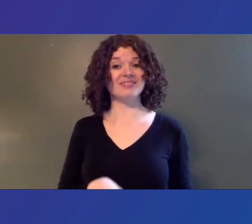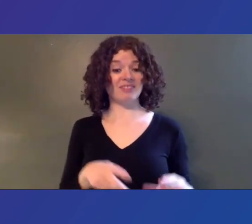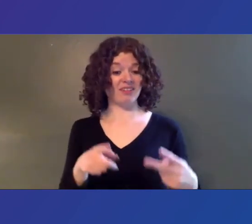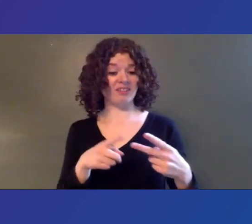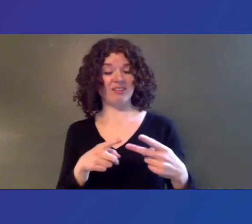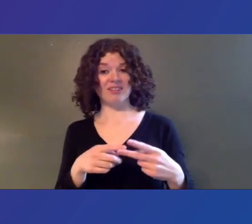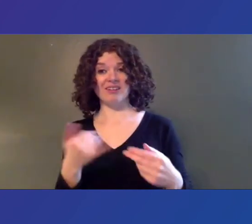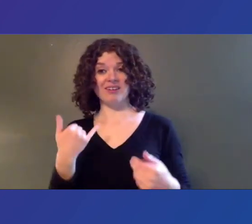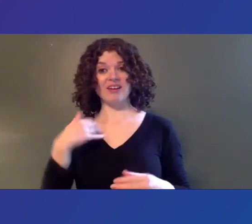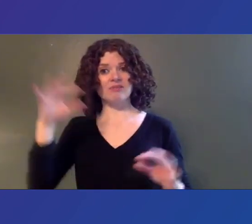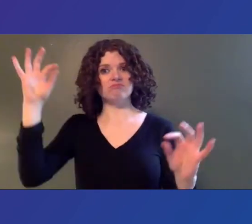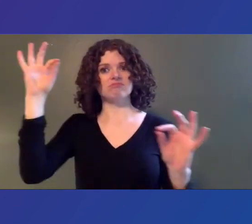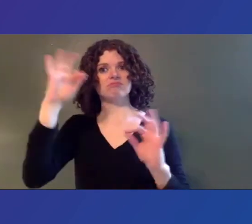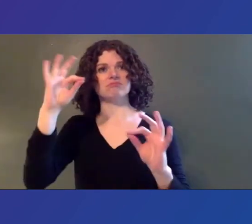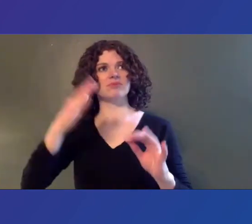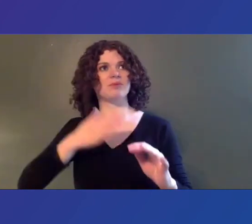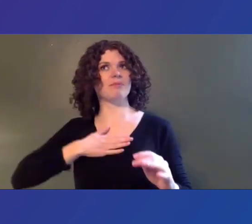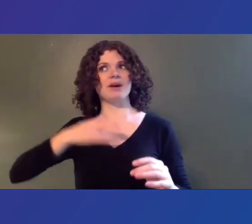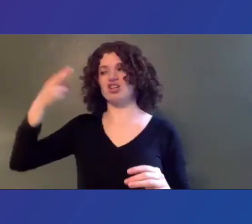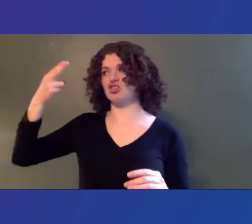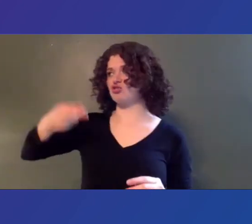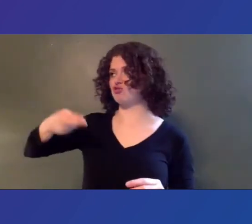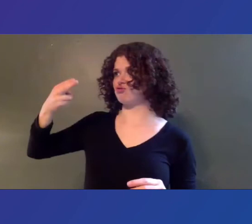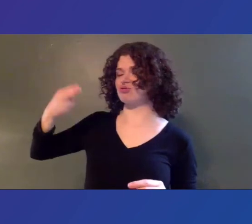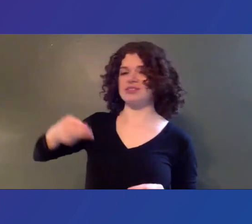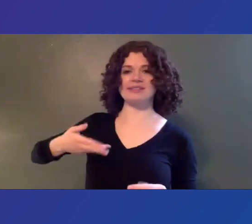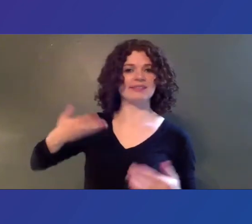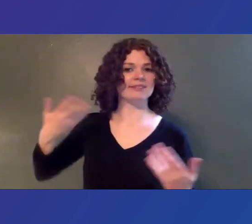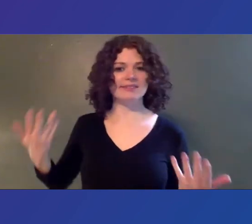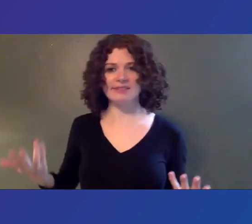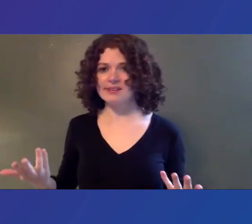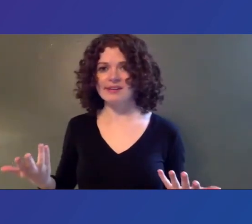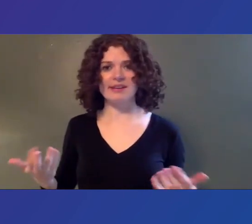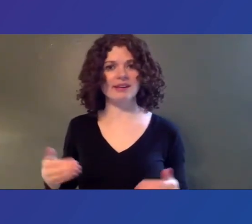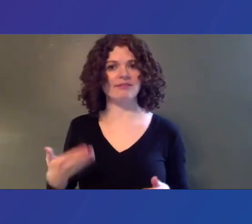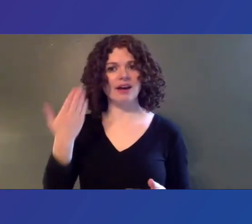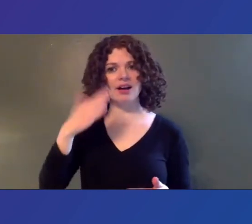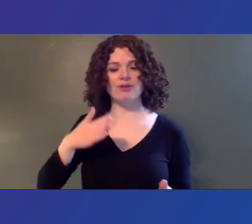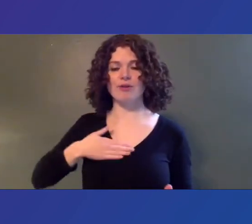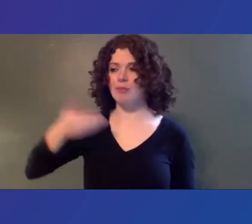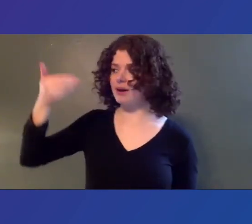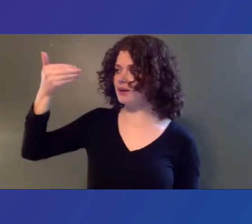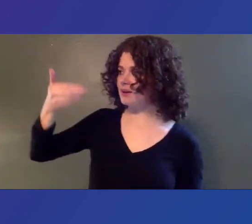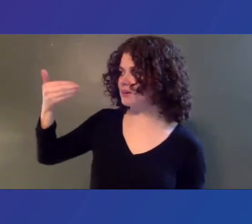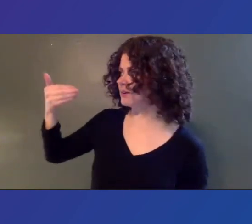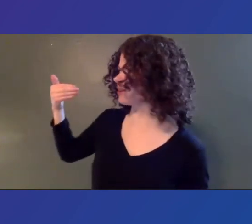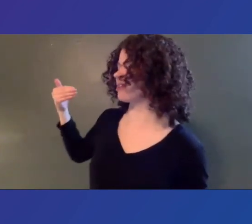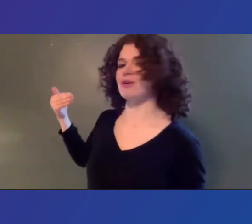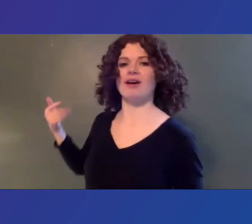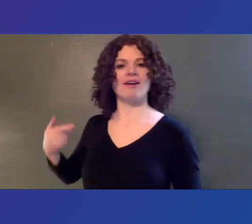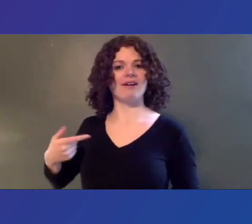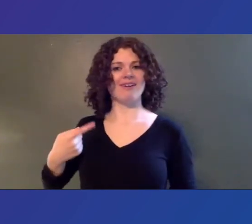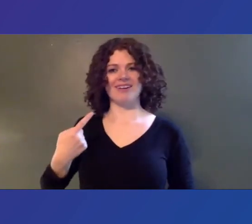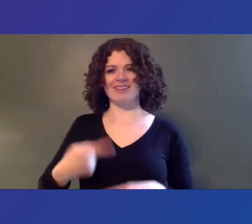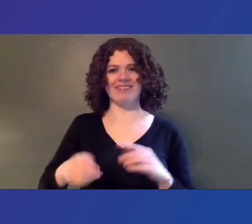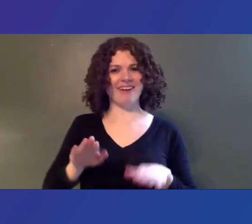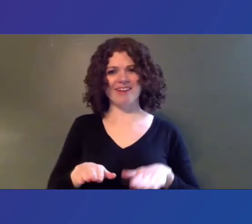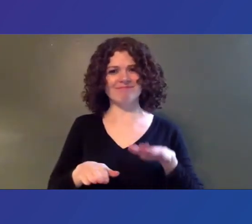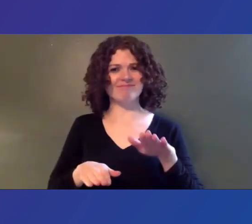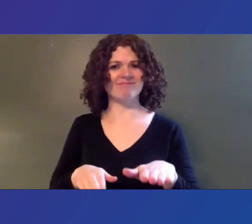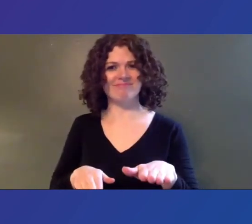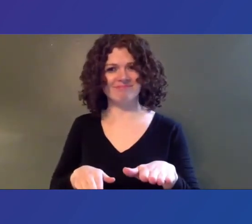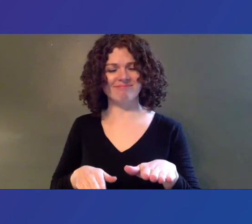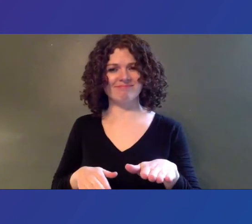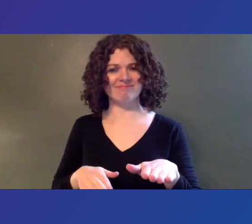know what my next steps are? You know, if I don't know where I came from, then I can't go to the next step. So I think those two things are very, very